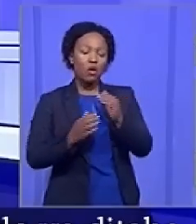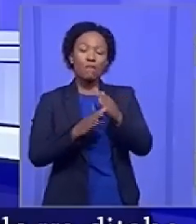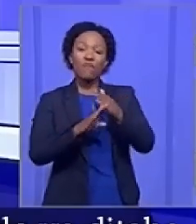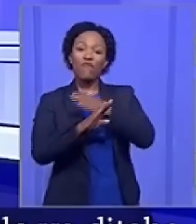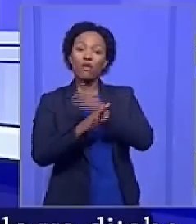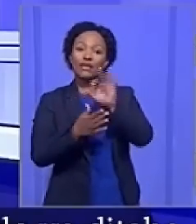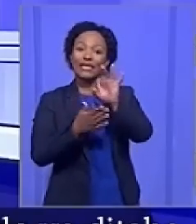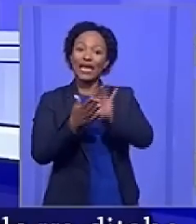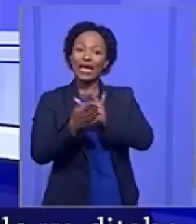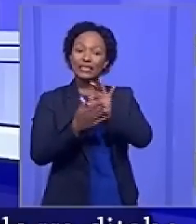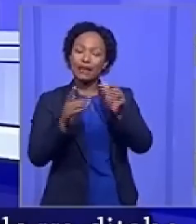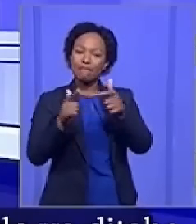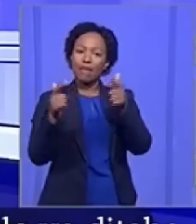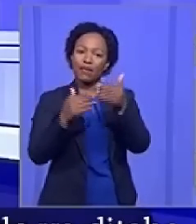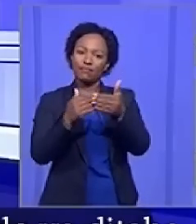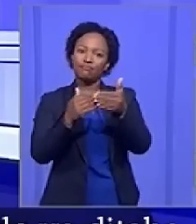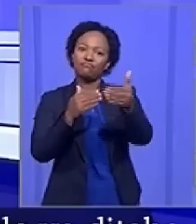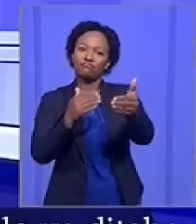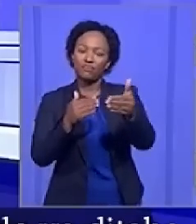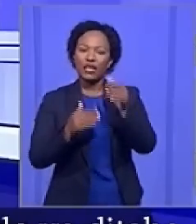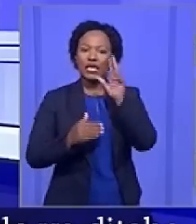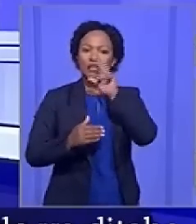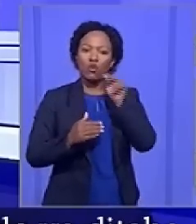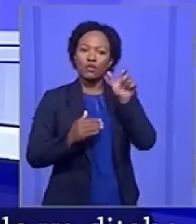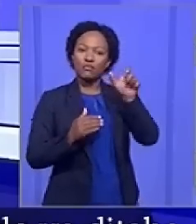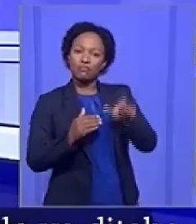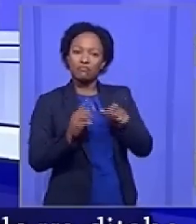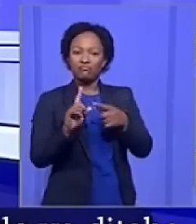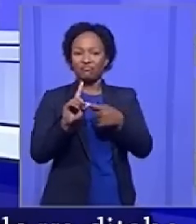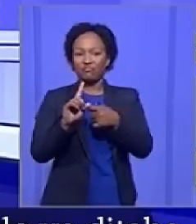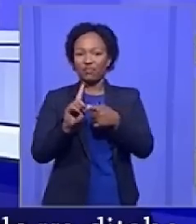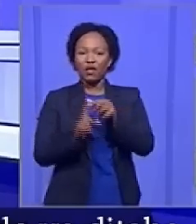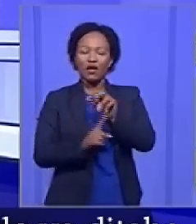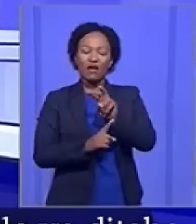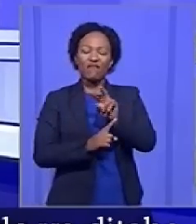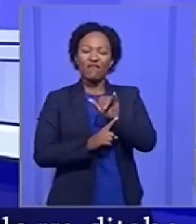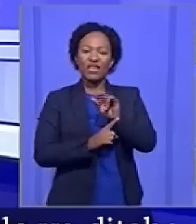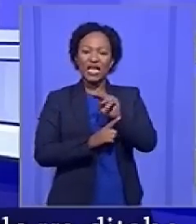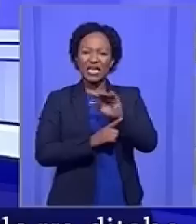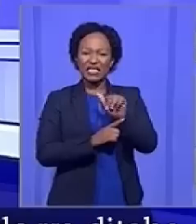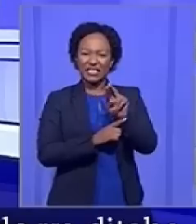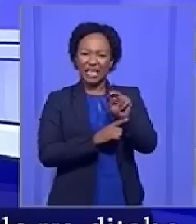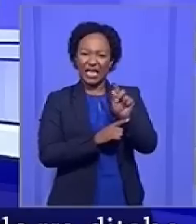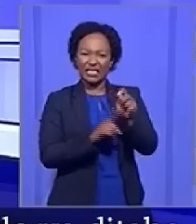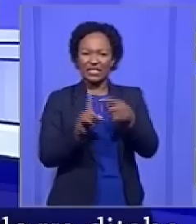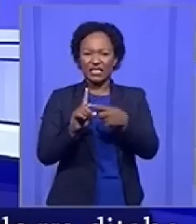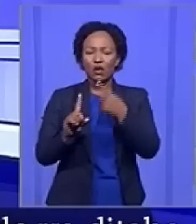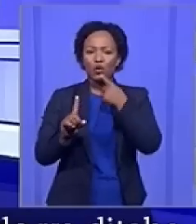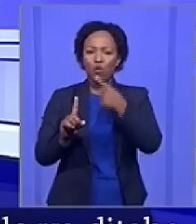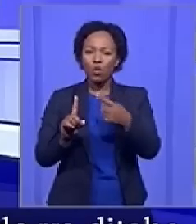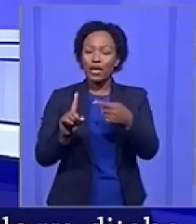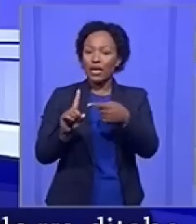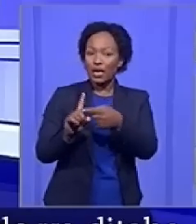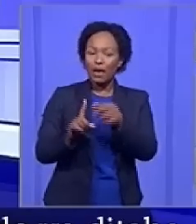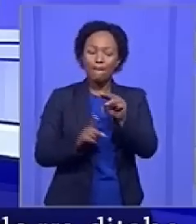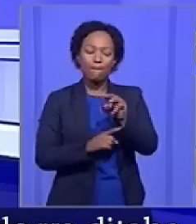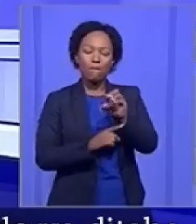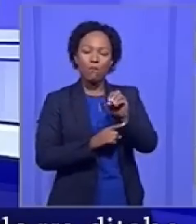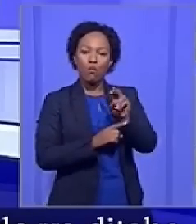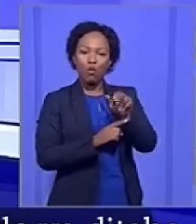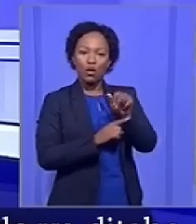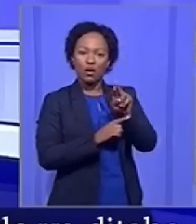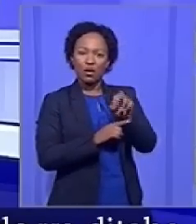tsa naha, moedi wa Mopresidente Vincent Magwenya o re Monare ha qeta mosebetsi wa